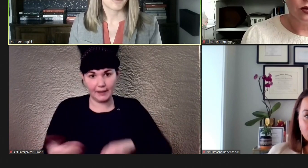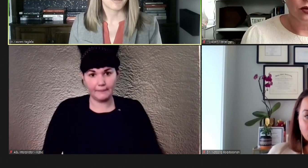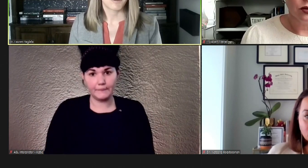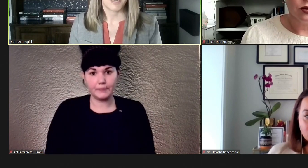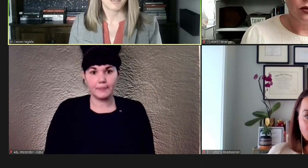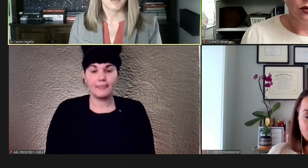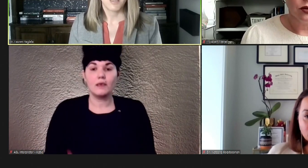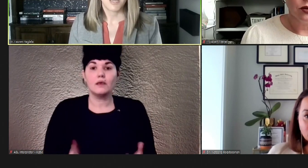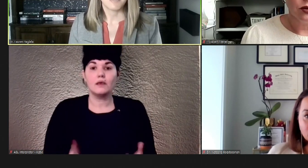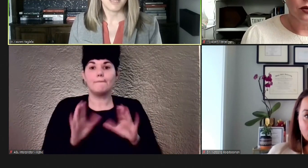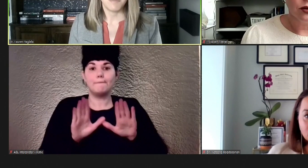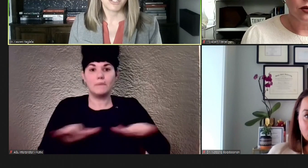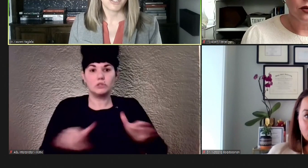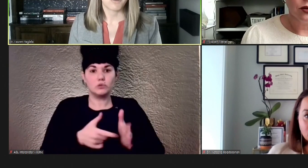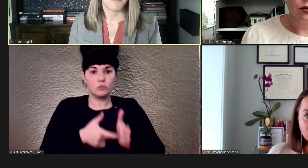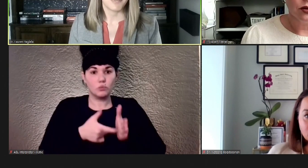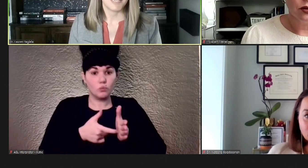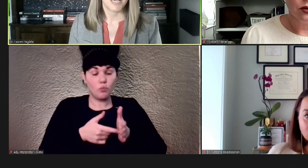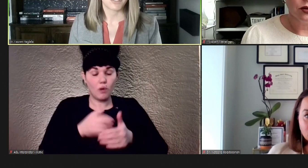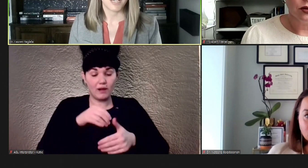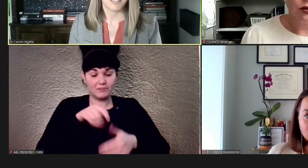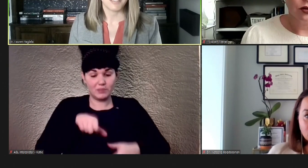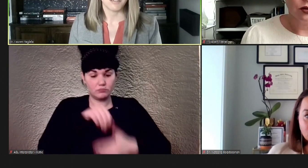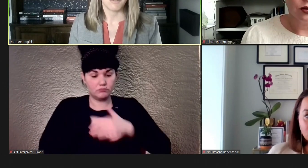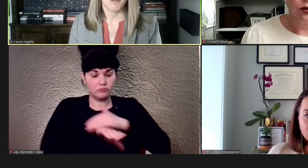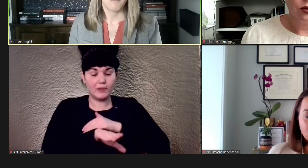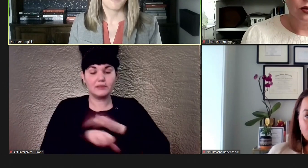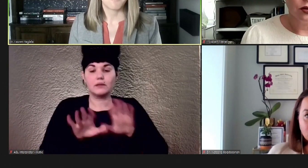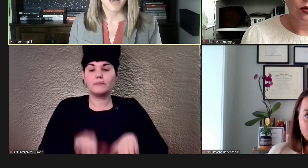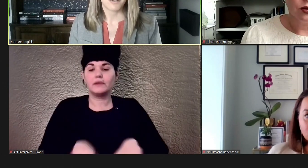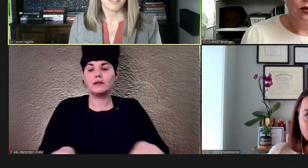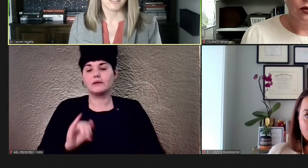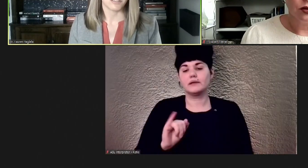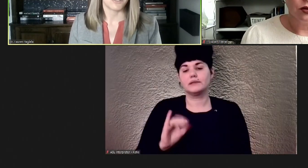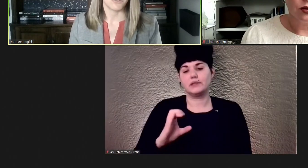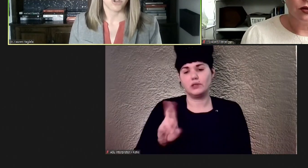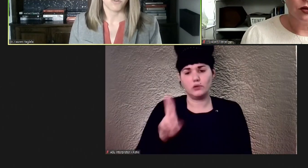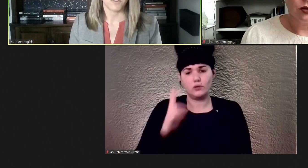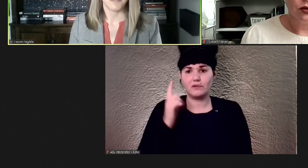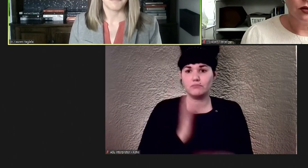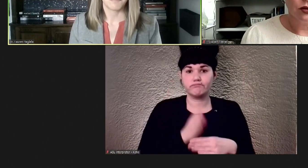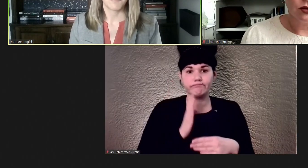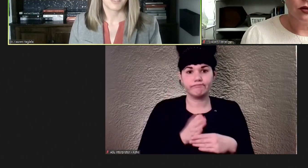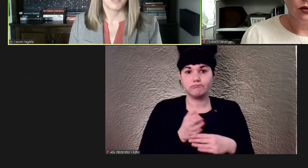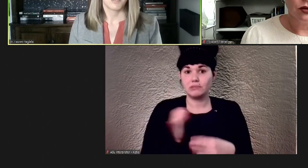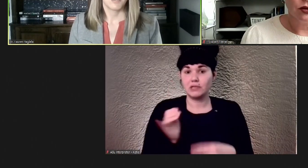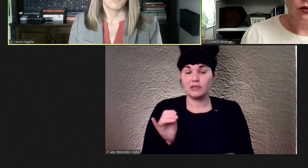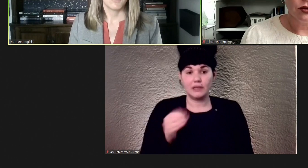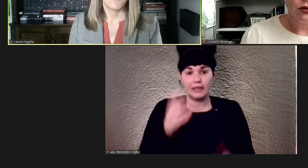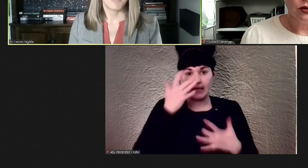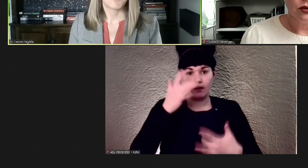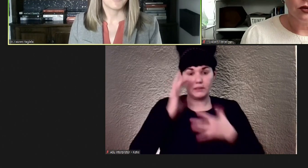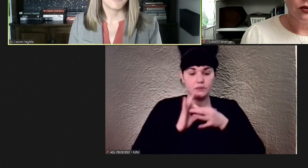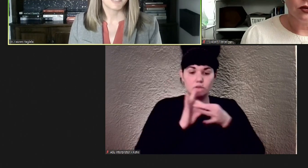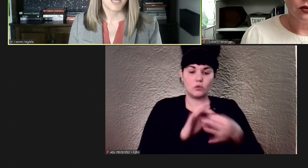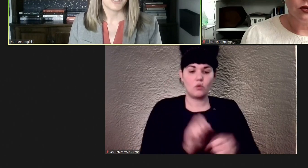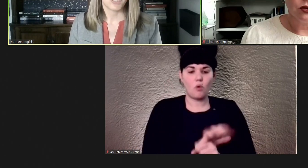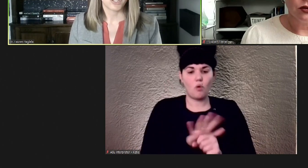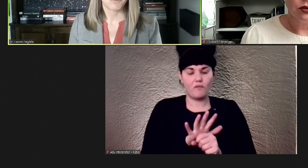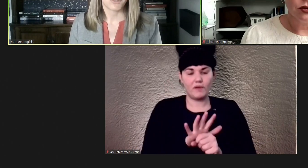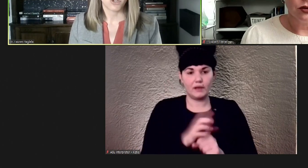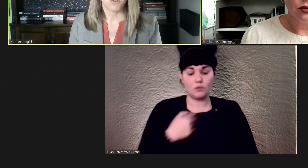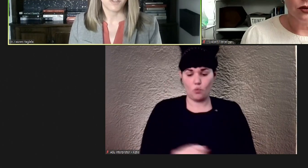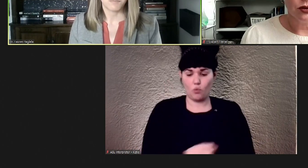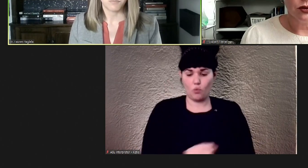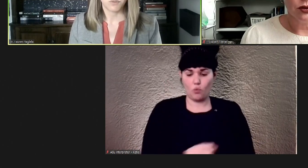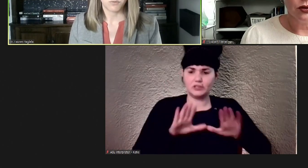children require admission to our pediatric ICU for moderate illness due to COVID. We've had previously healthy children